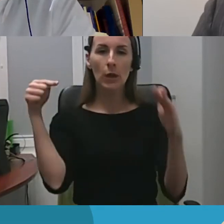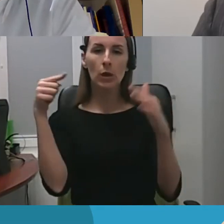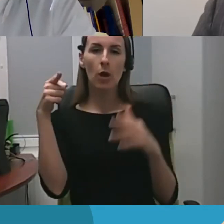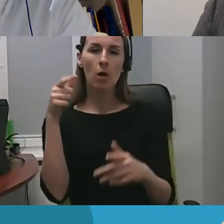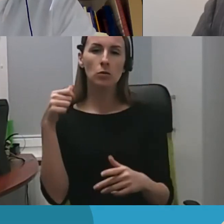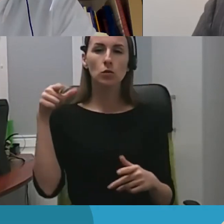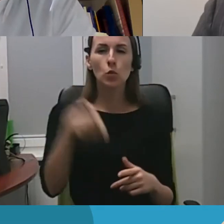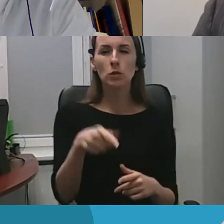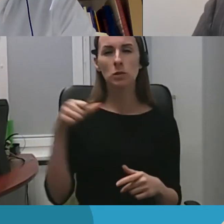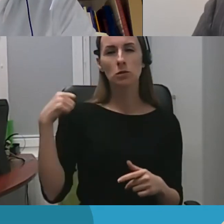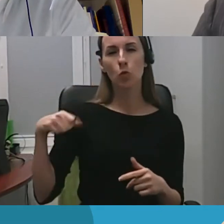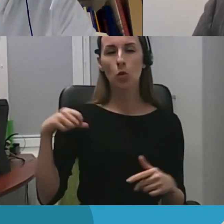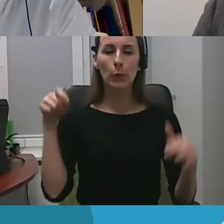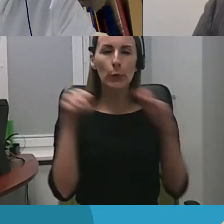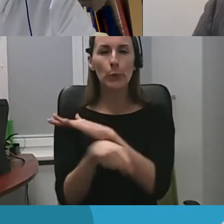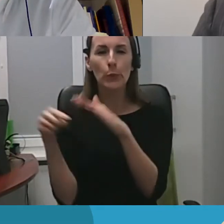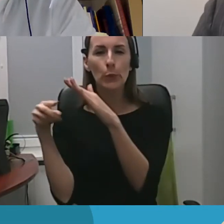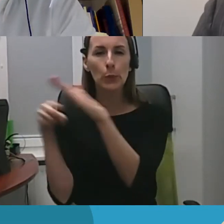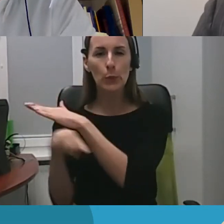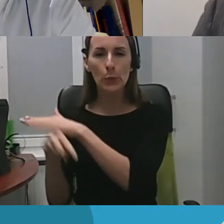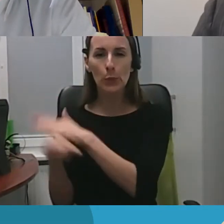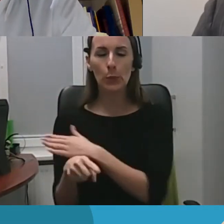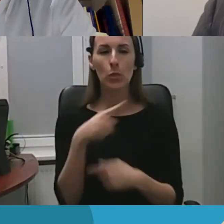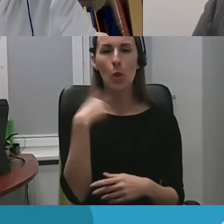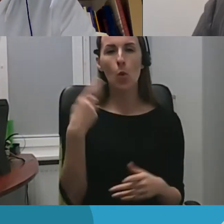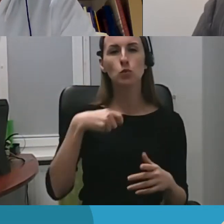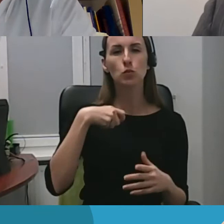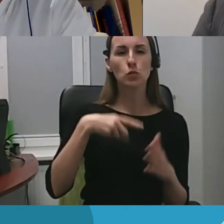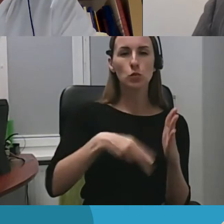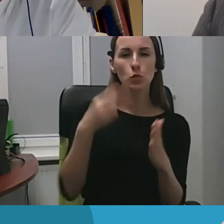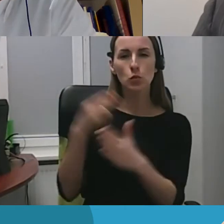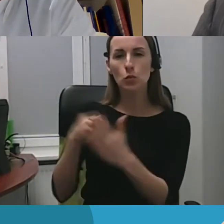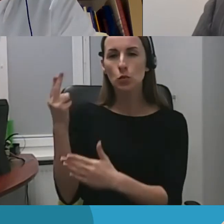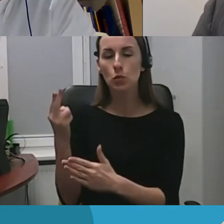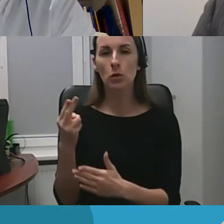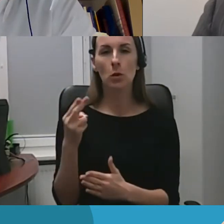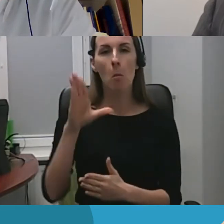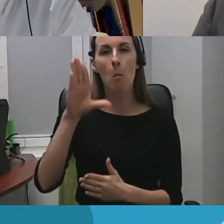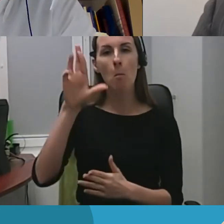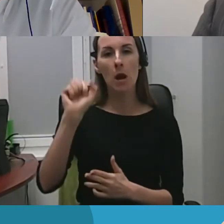And I wanted to ask Enira Bronitskaya, as the Belarusian human rights,